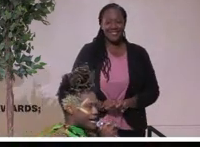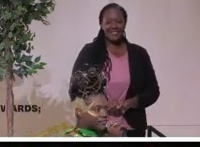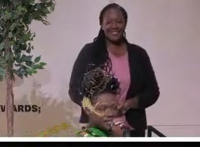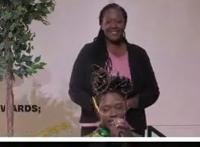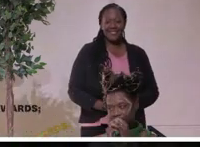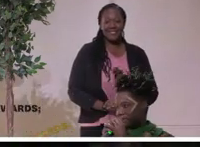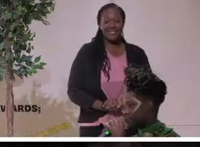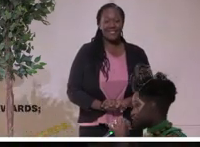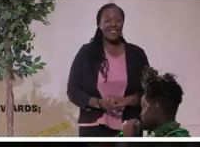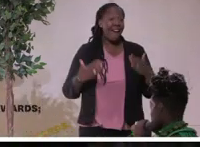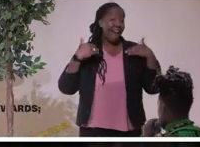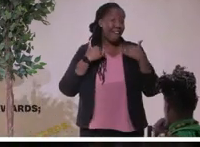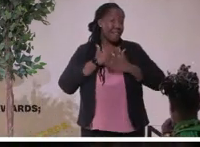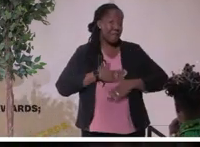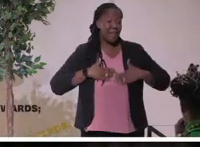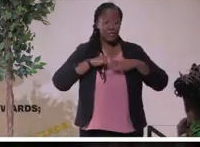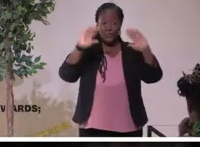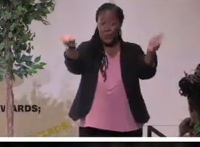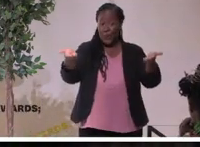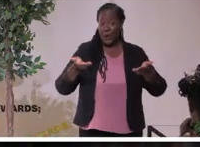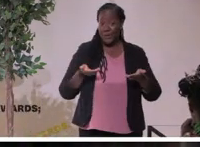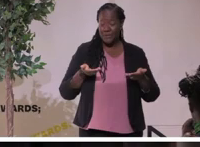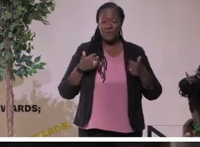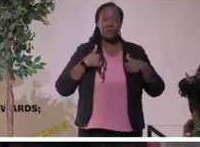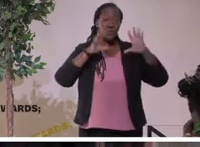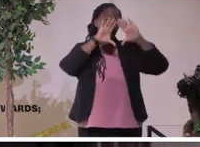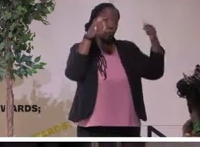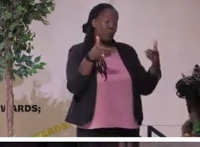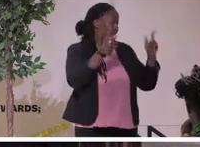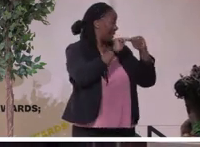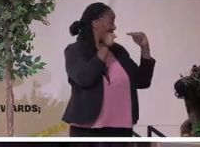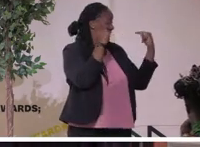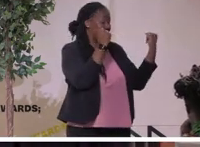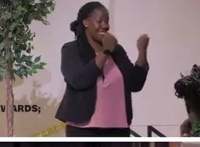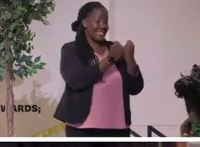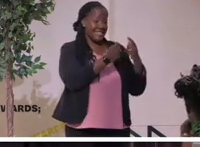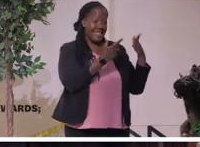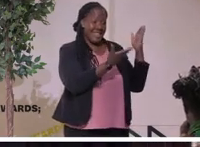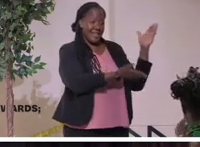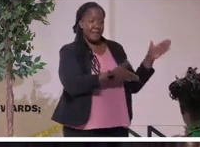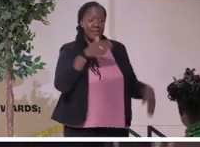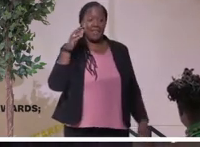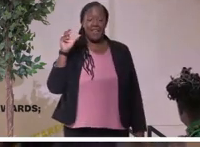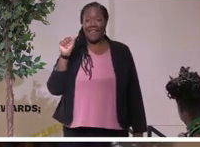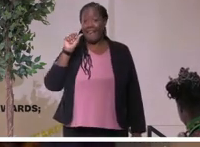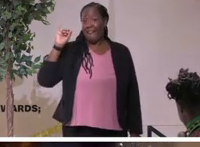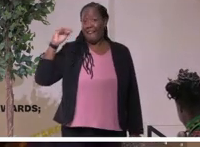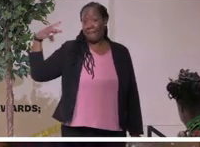I have the esteemed pleasure of welcoming the group that brings this to you, Team AI.